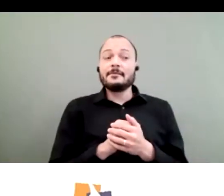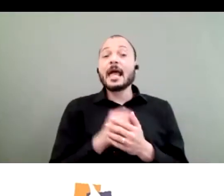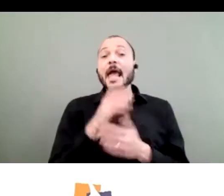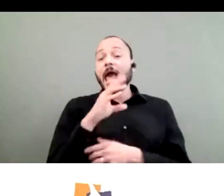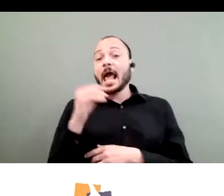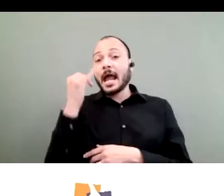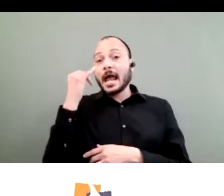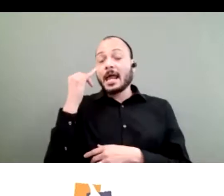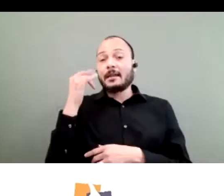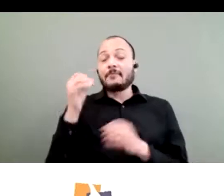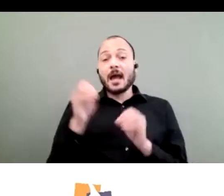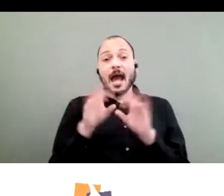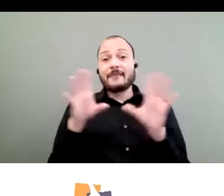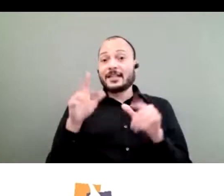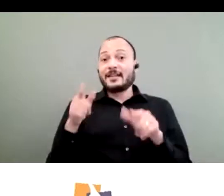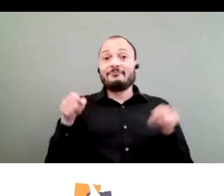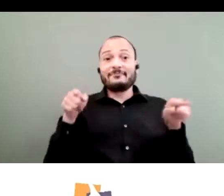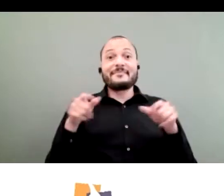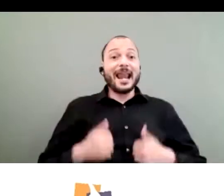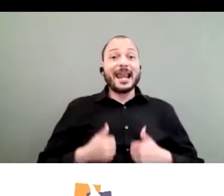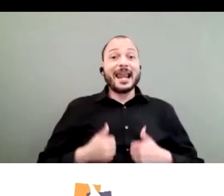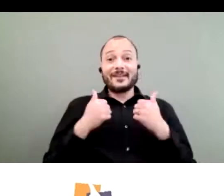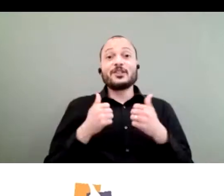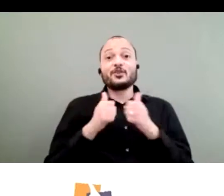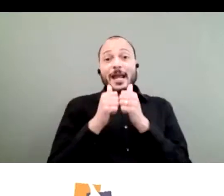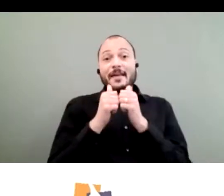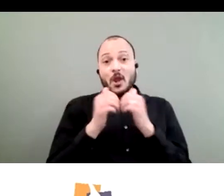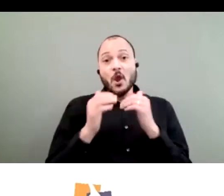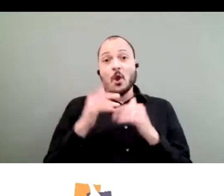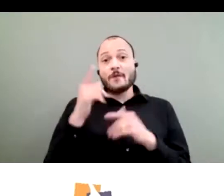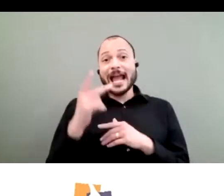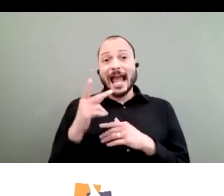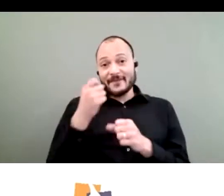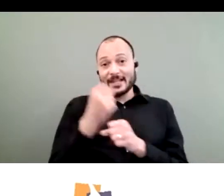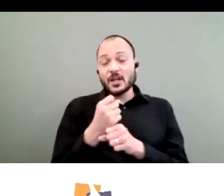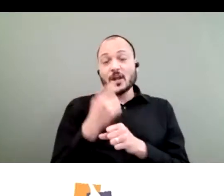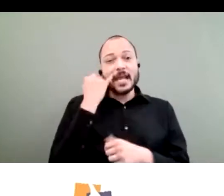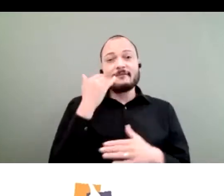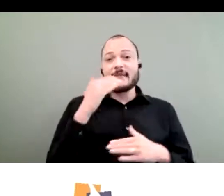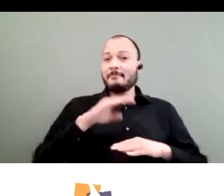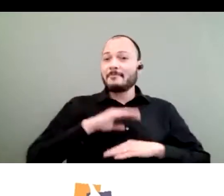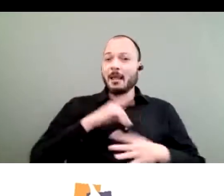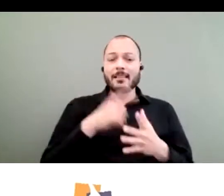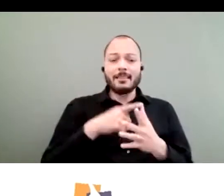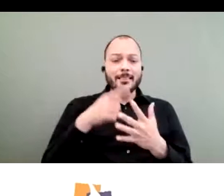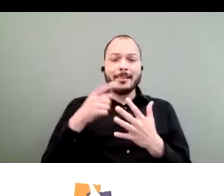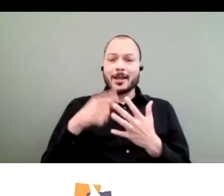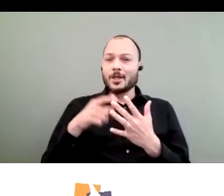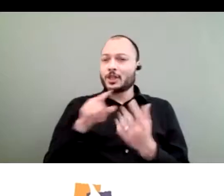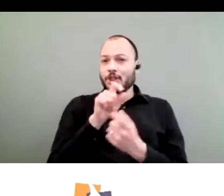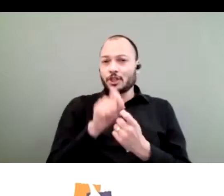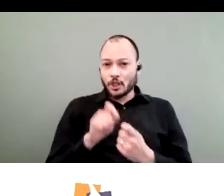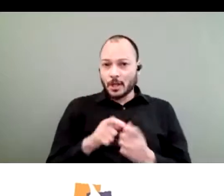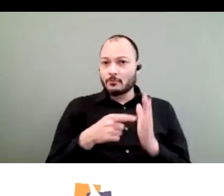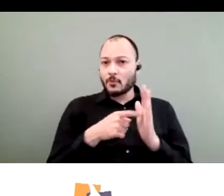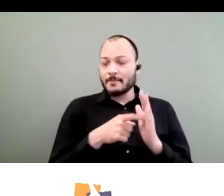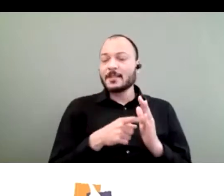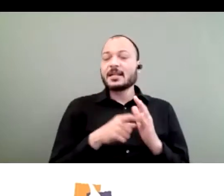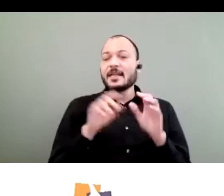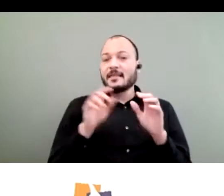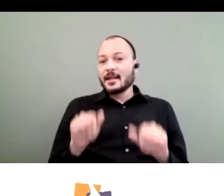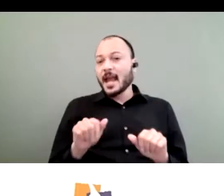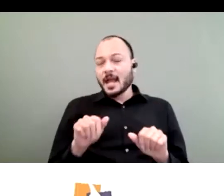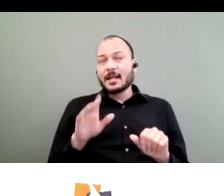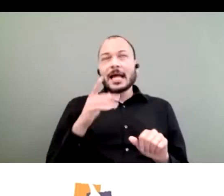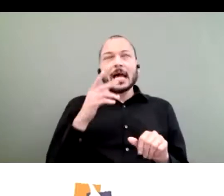If they were obviously living together for more than half the year. So as long as they meet certain tests and they can go, I honestly don't recall